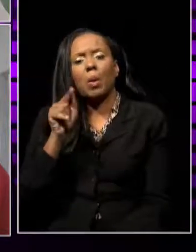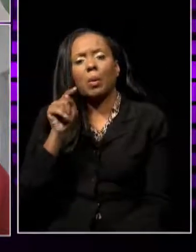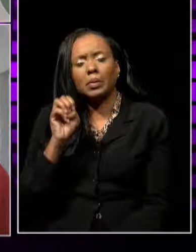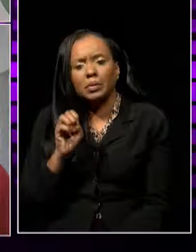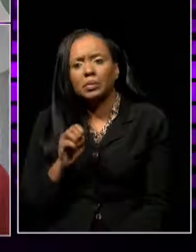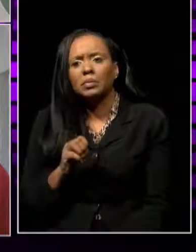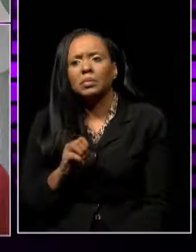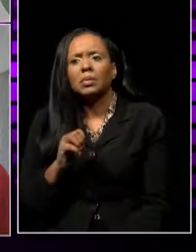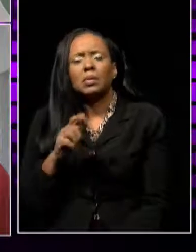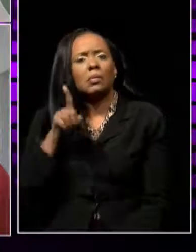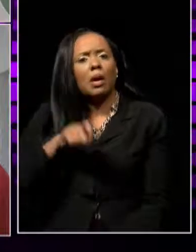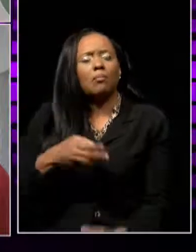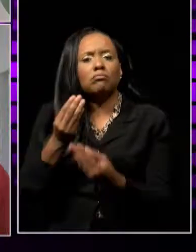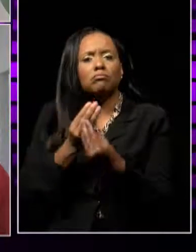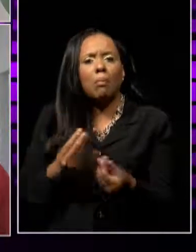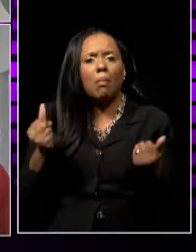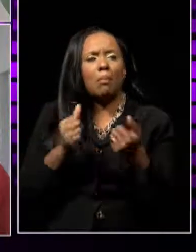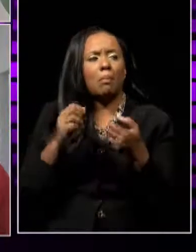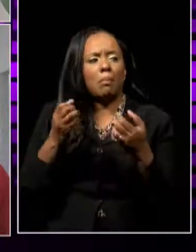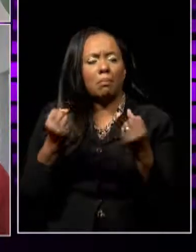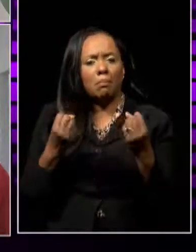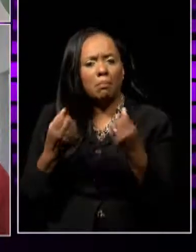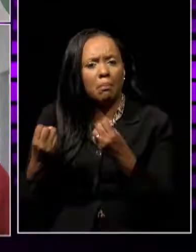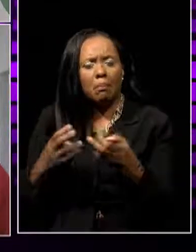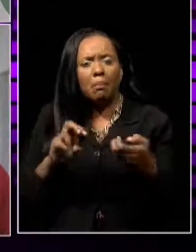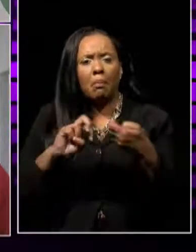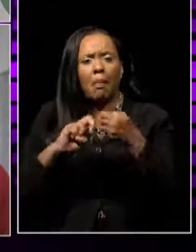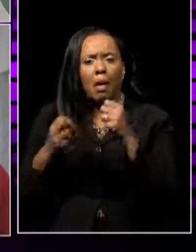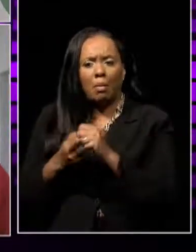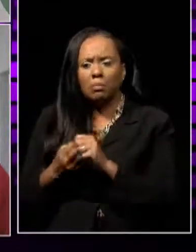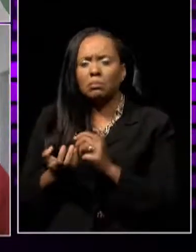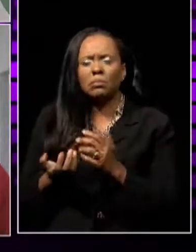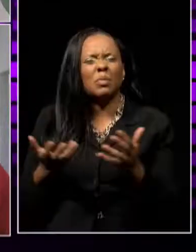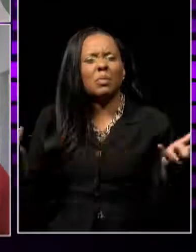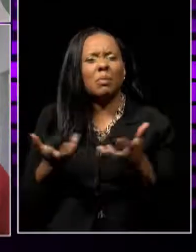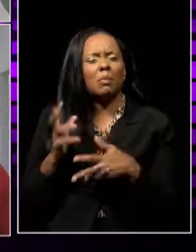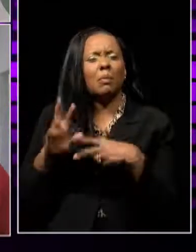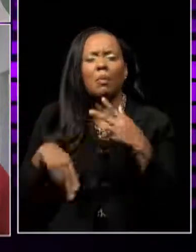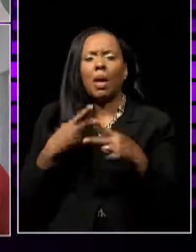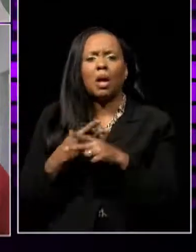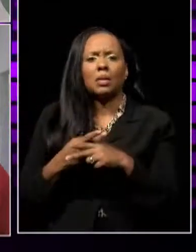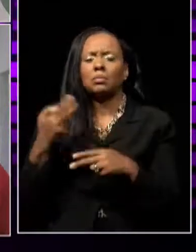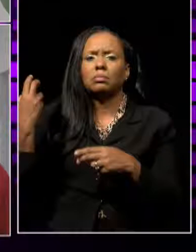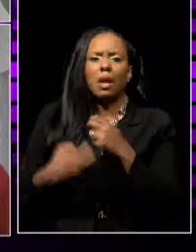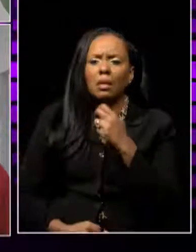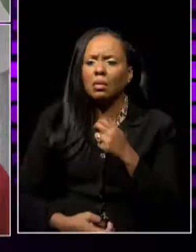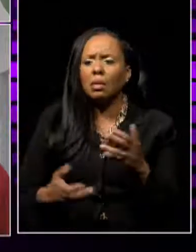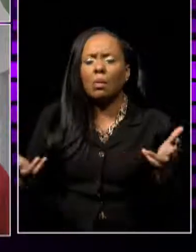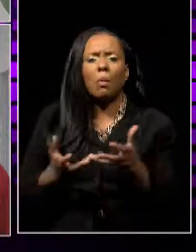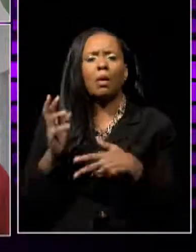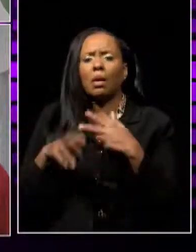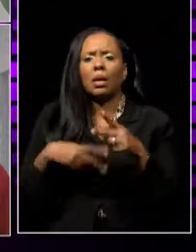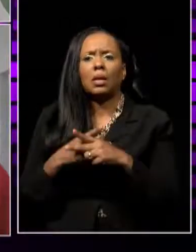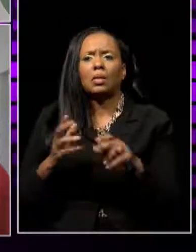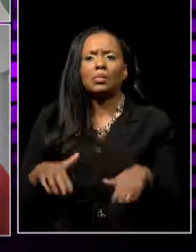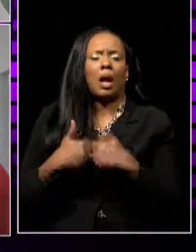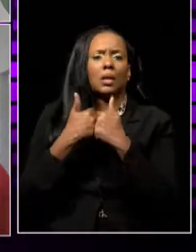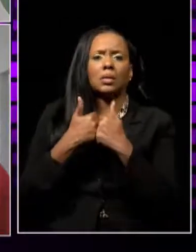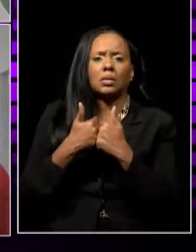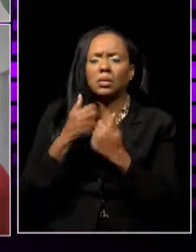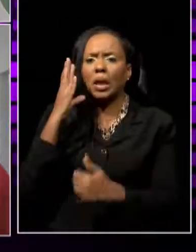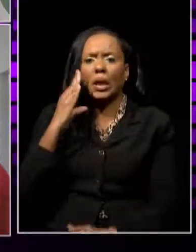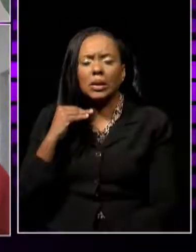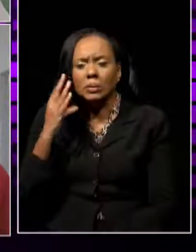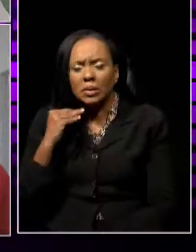problems associated with the children and online learning. What are some common difficulties experienced by the students, and how do